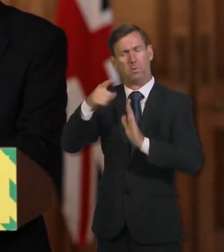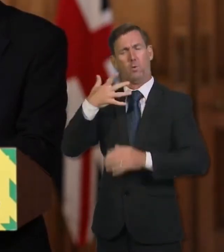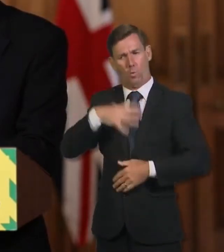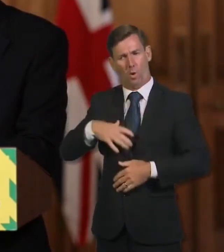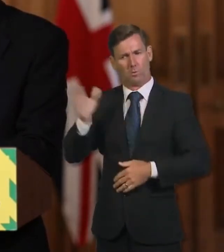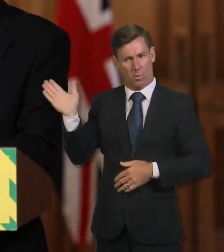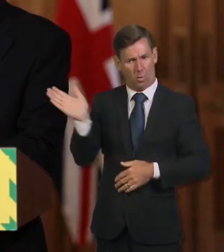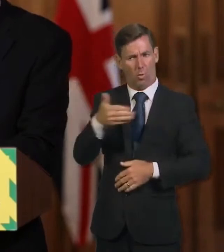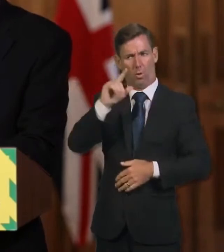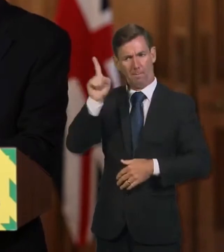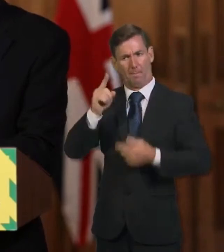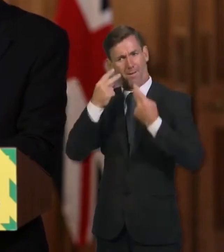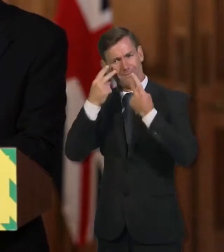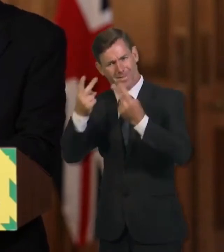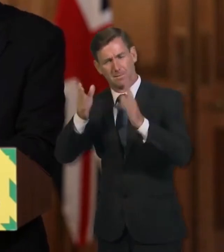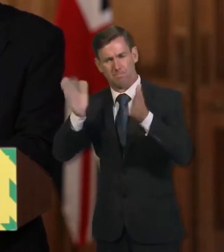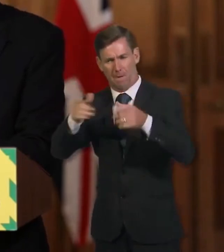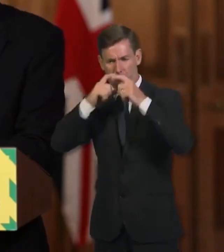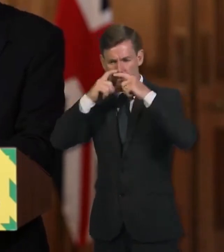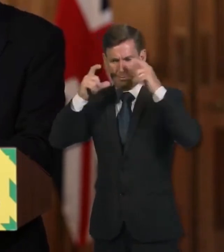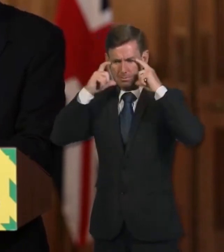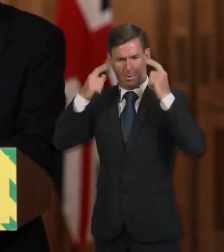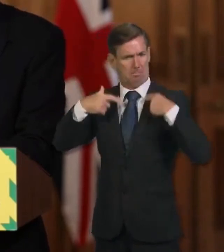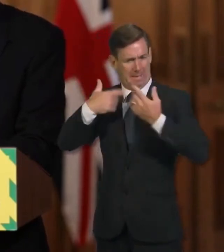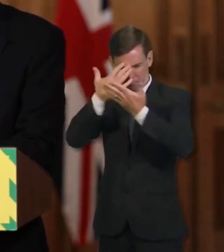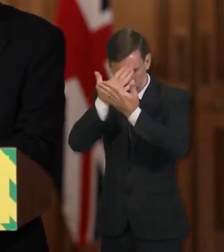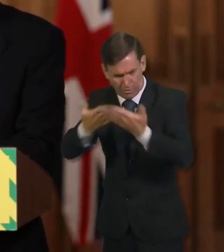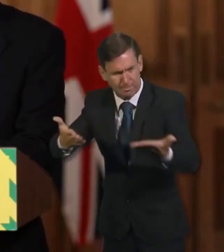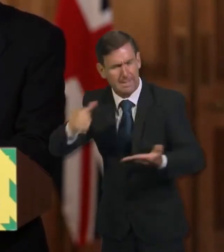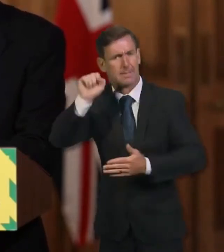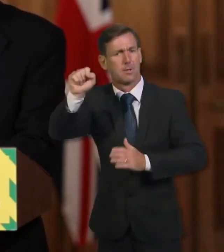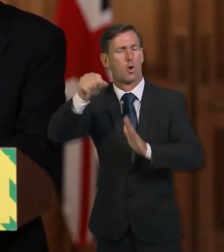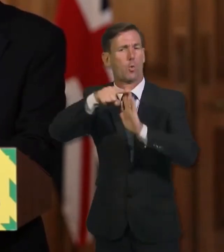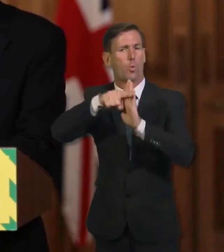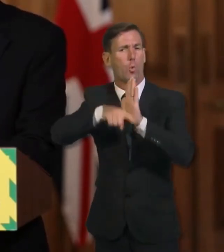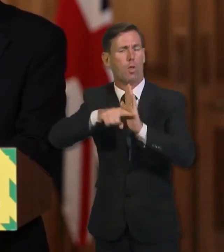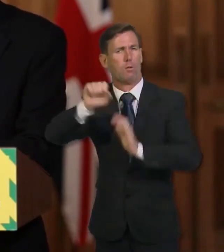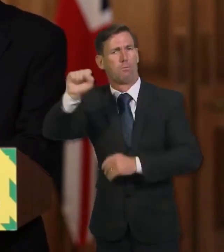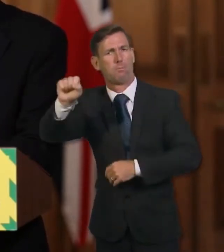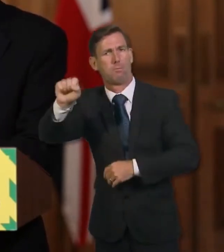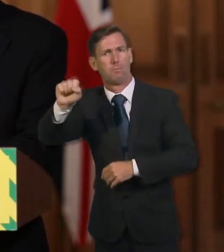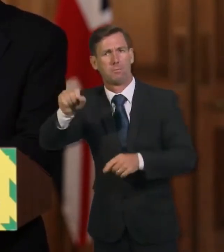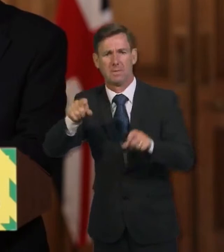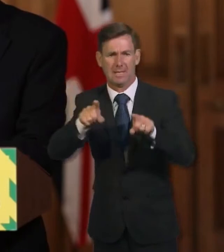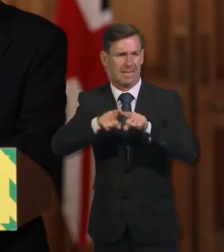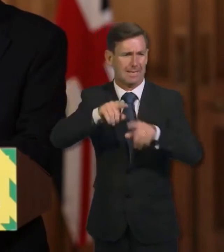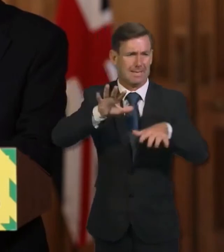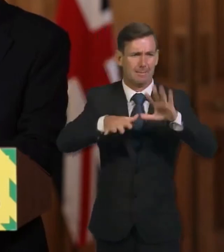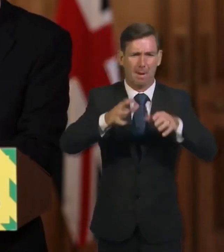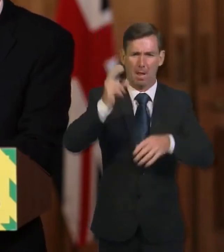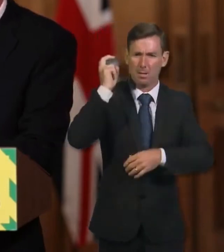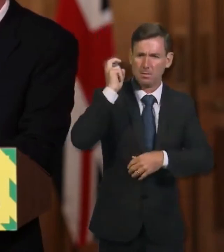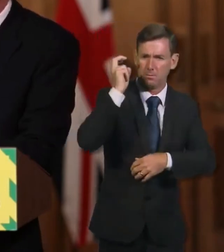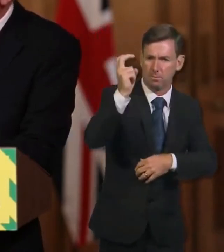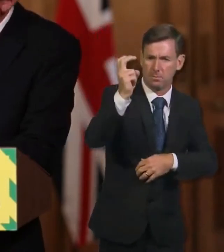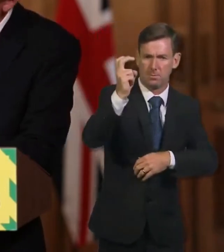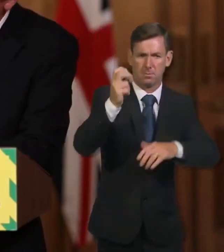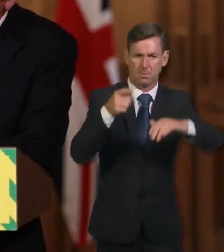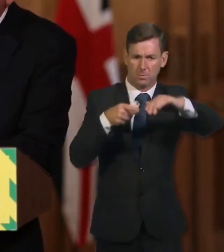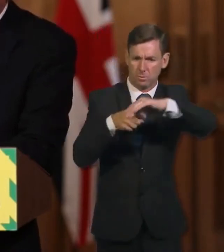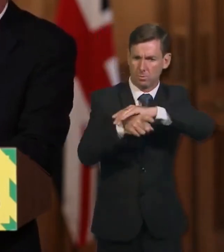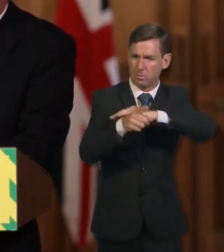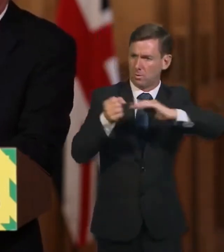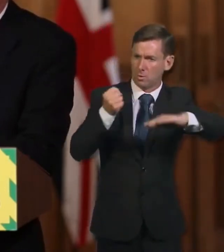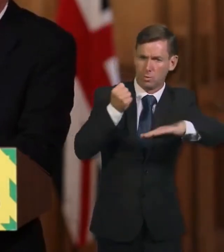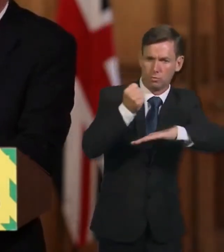abide by those rules. The similar rules apply on public transport, and I think that's the right way to do it, to have a